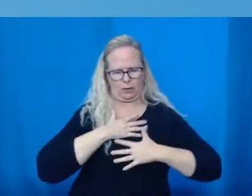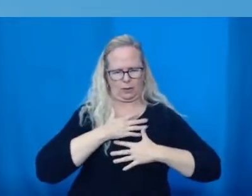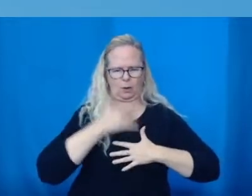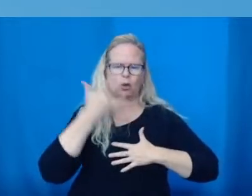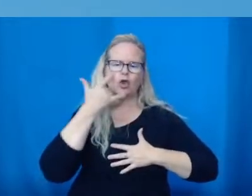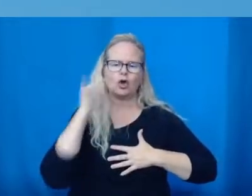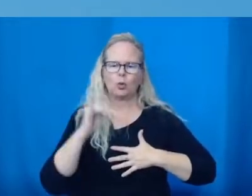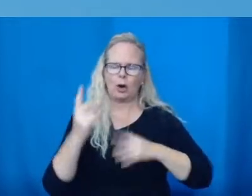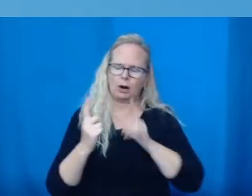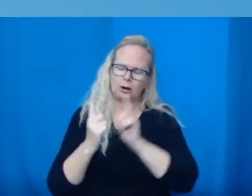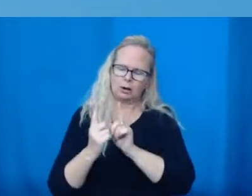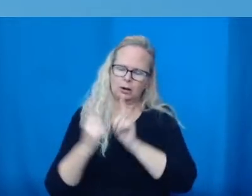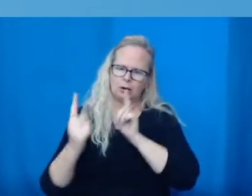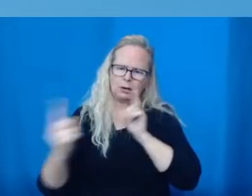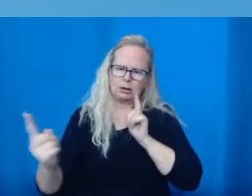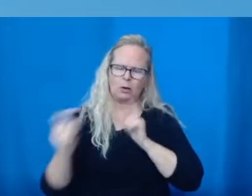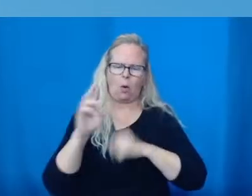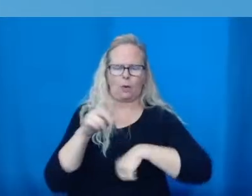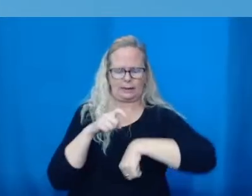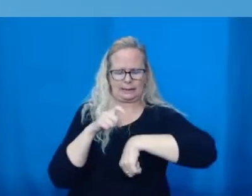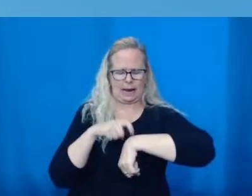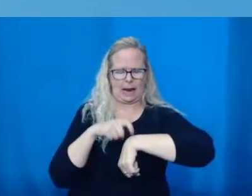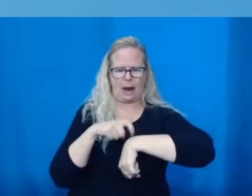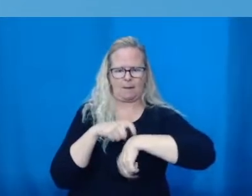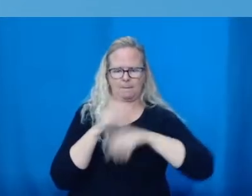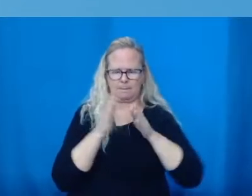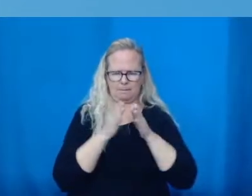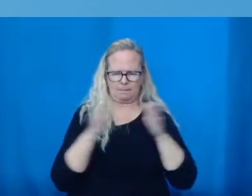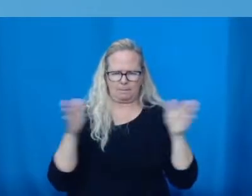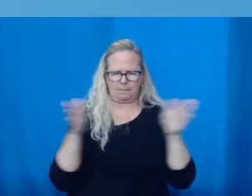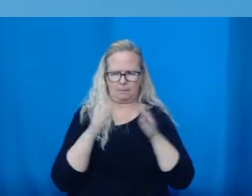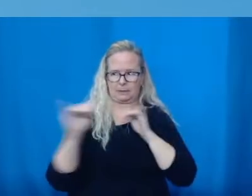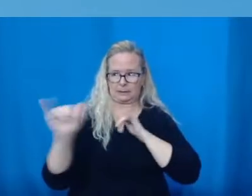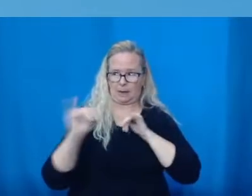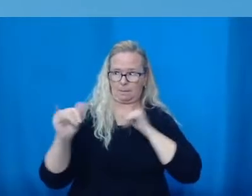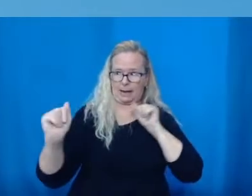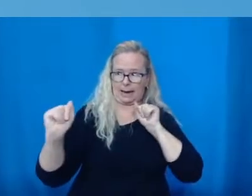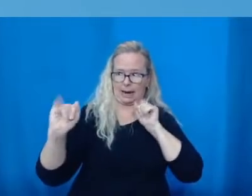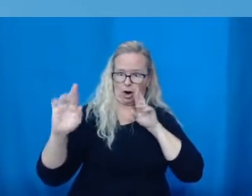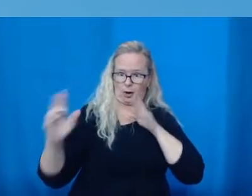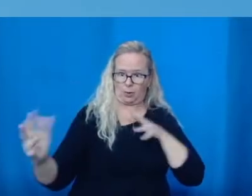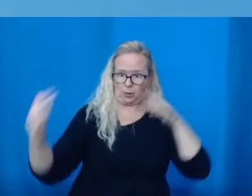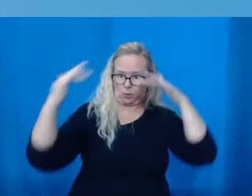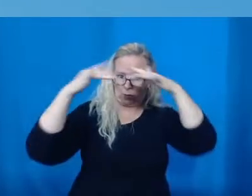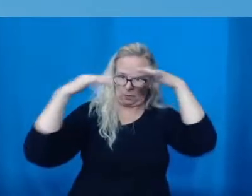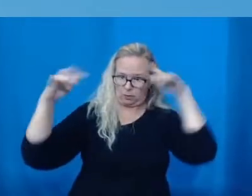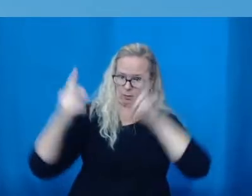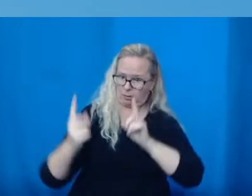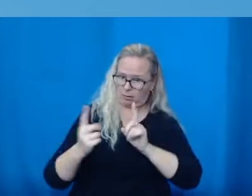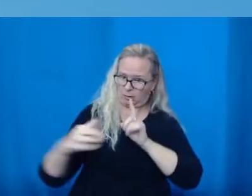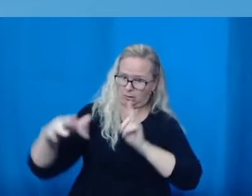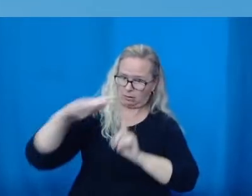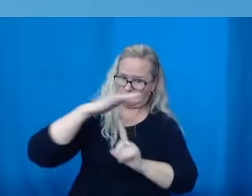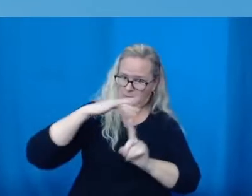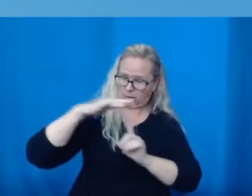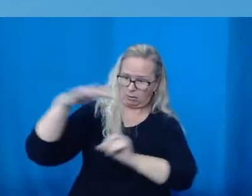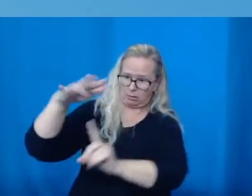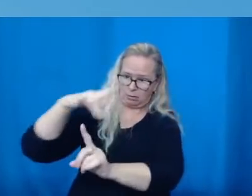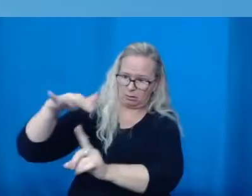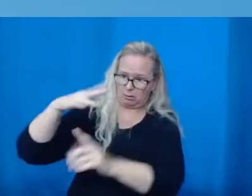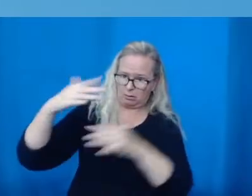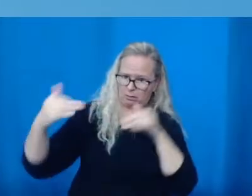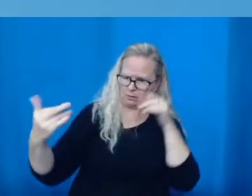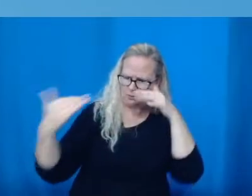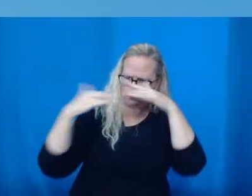place, the amount of virus that is actually being emitted by the person who's infected or the people who are infected, and various environmental conditions.